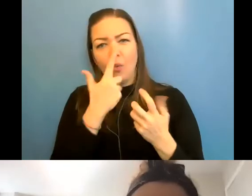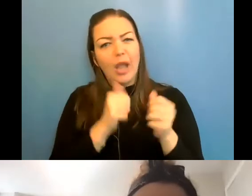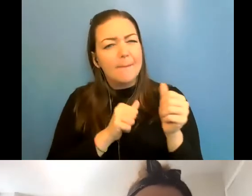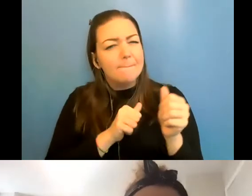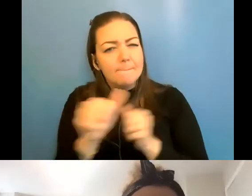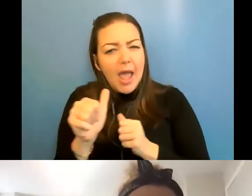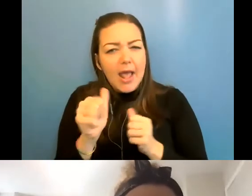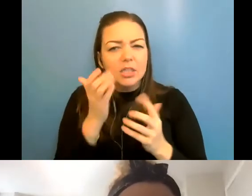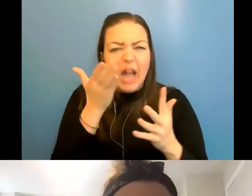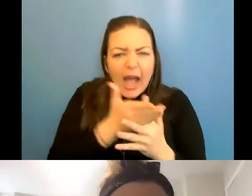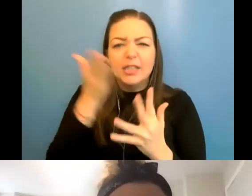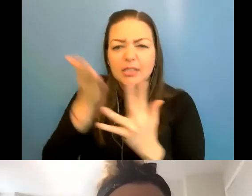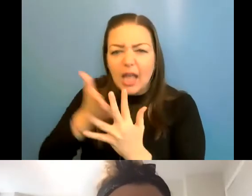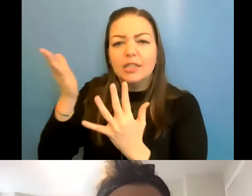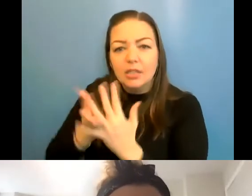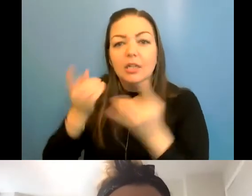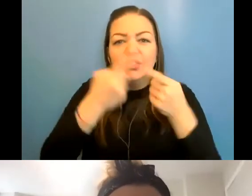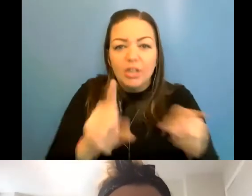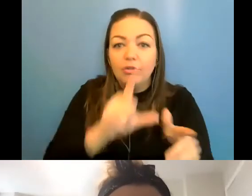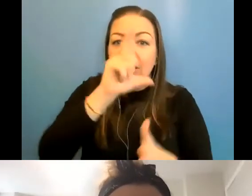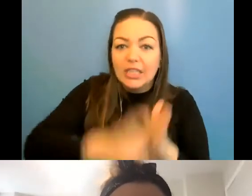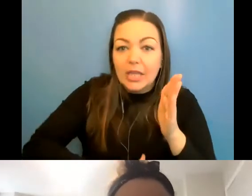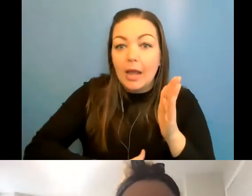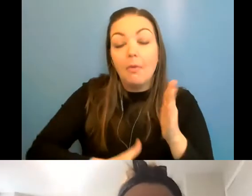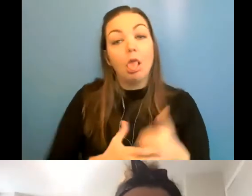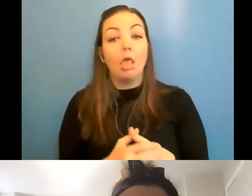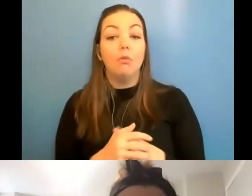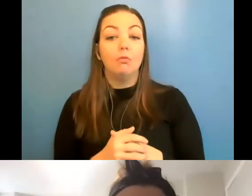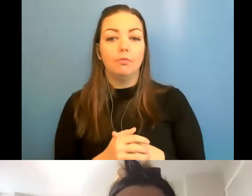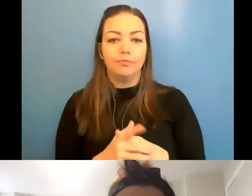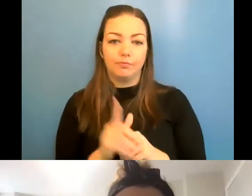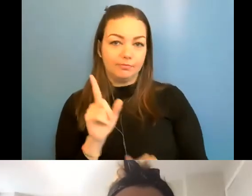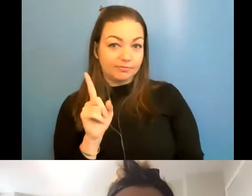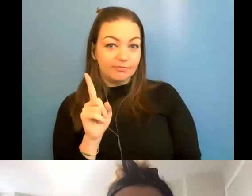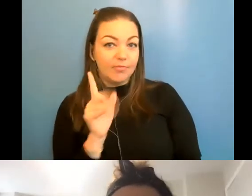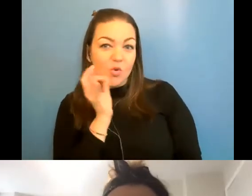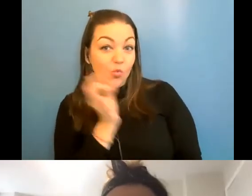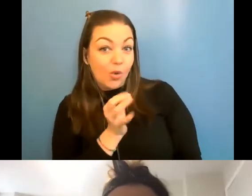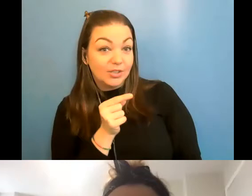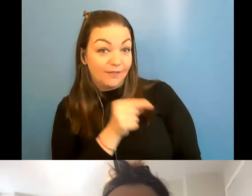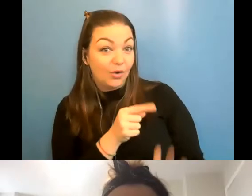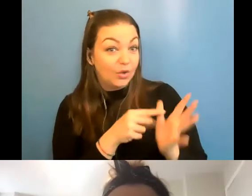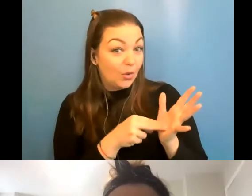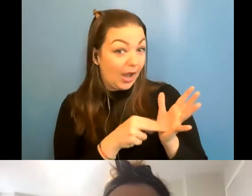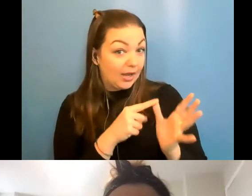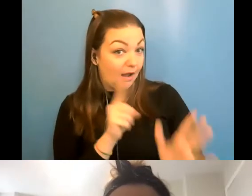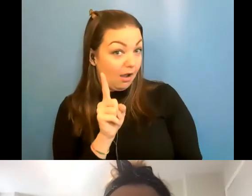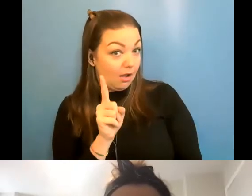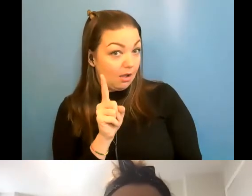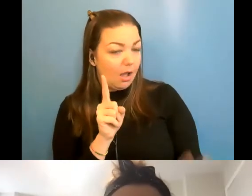better word, the disabled artists that reach it. I had a question for you, Anna, if that's okay, before I go to the